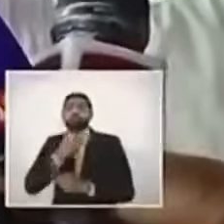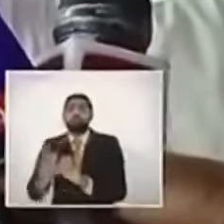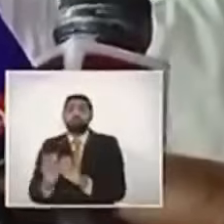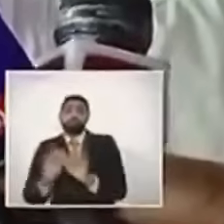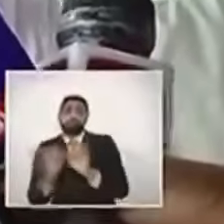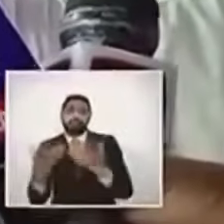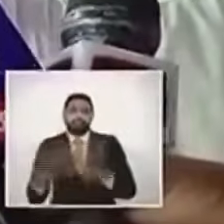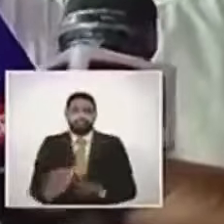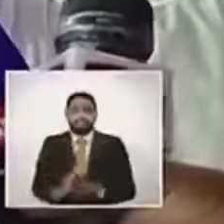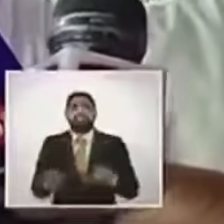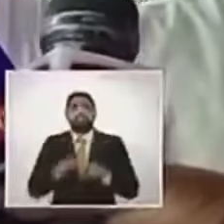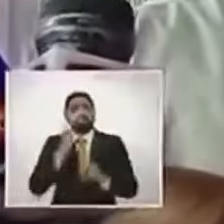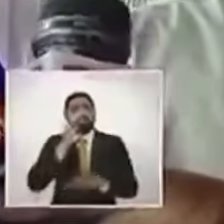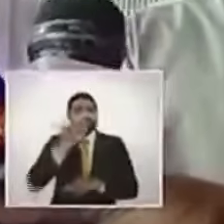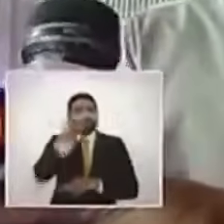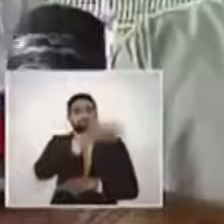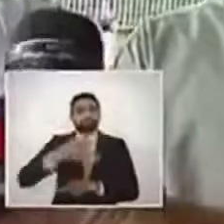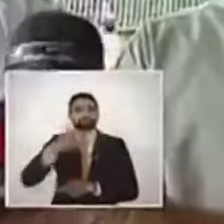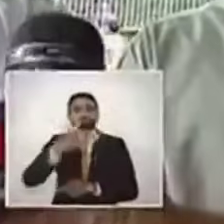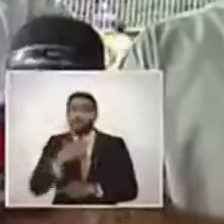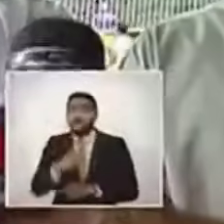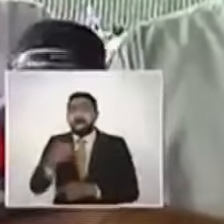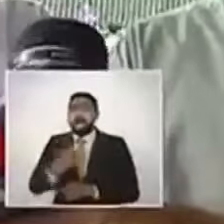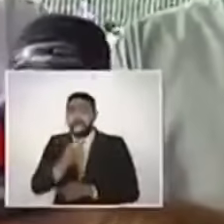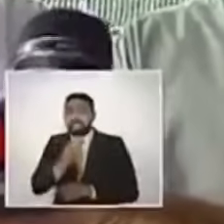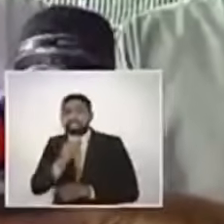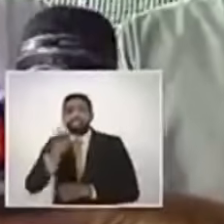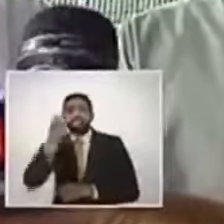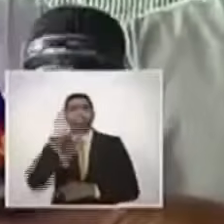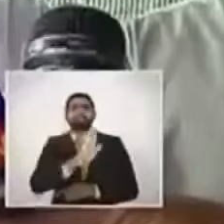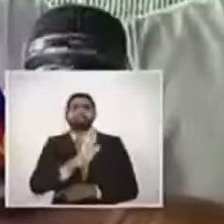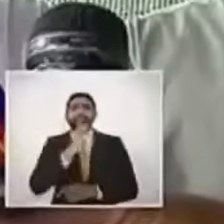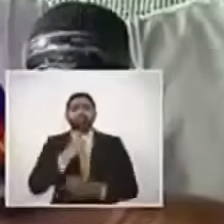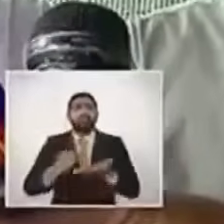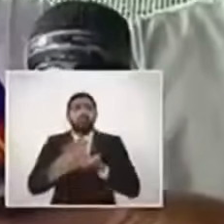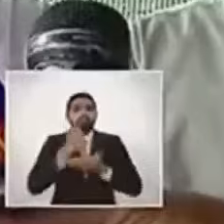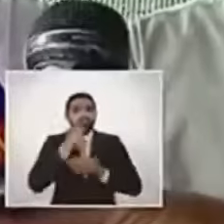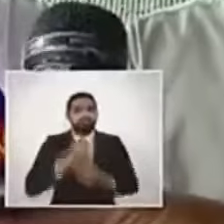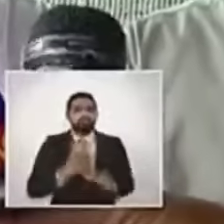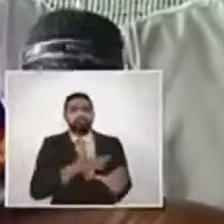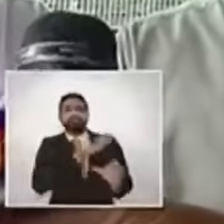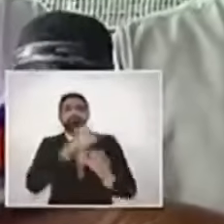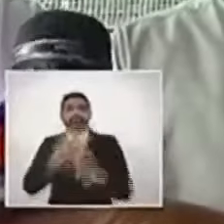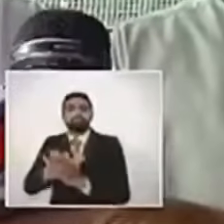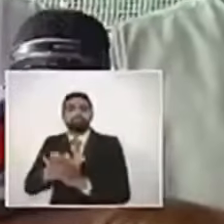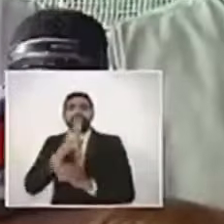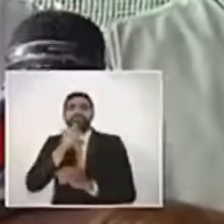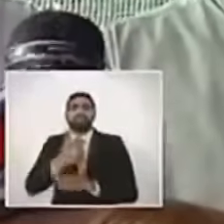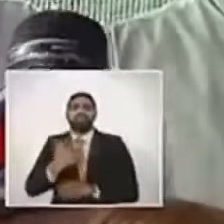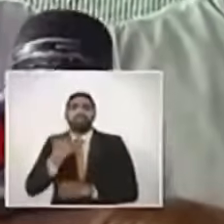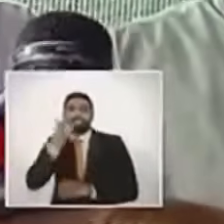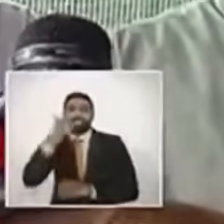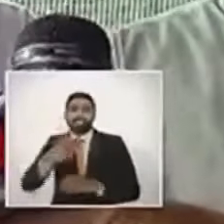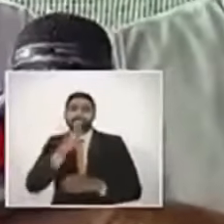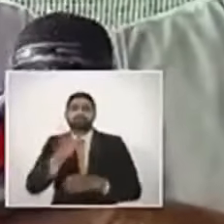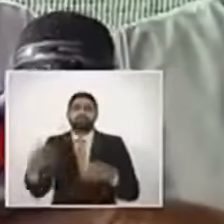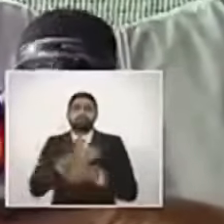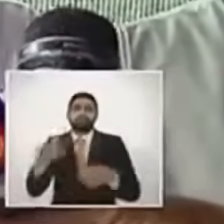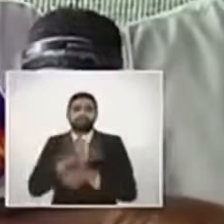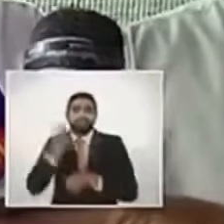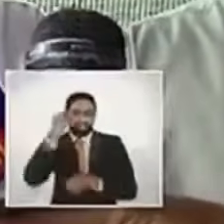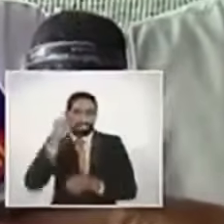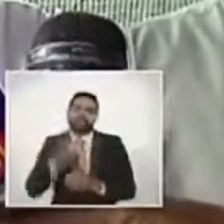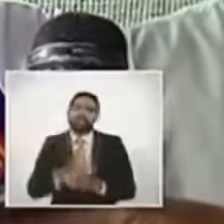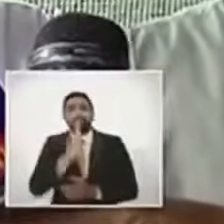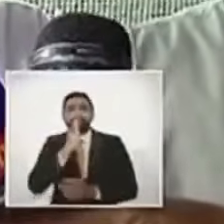their way to the nearest filling station. Every filling station has fuel sufficient for only 2 days. So when a person usually pumps 1,000 rupees worth of fuel,